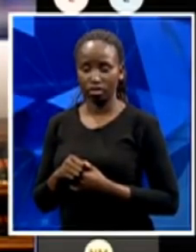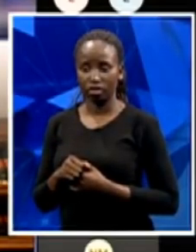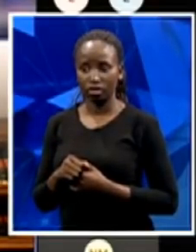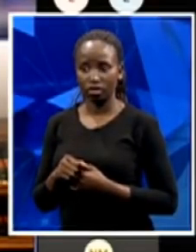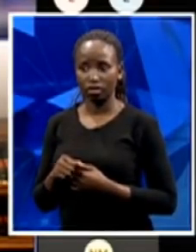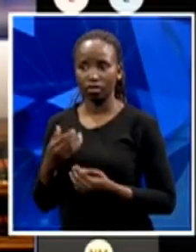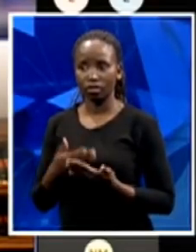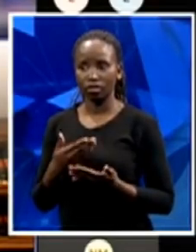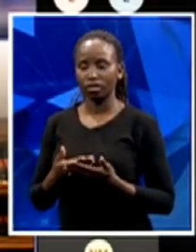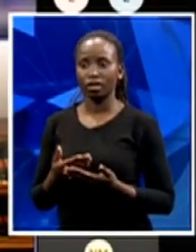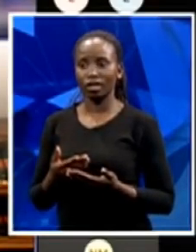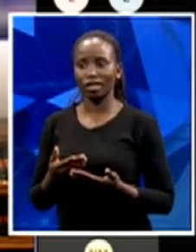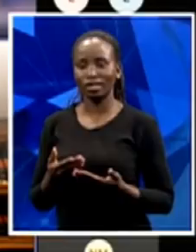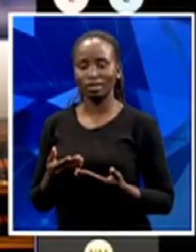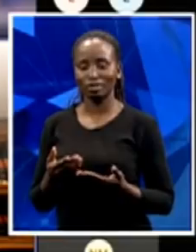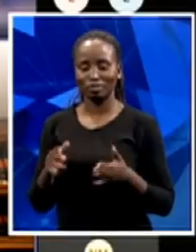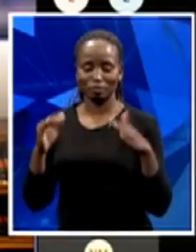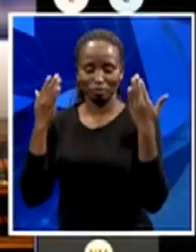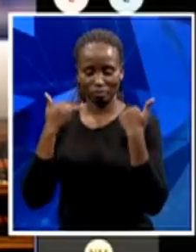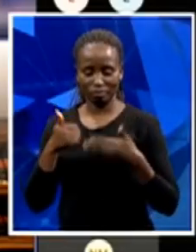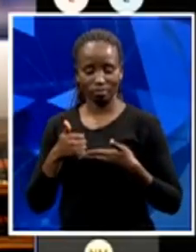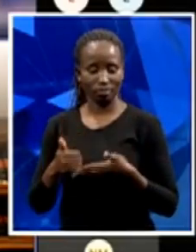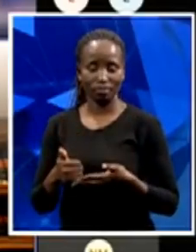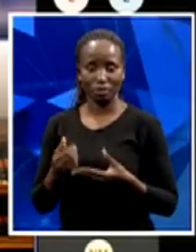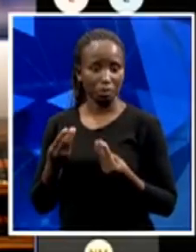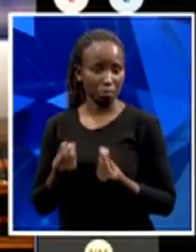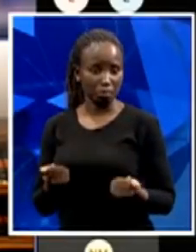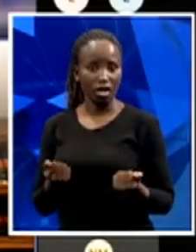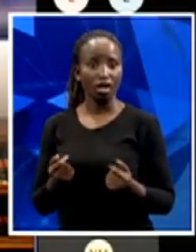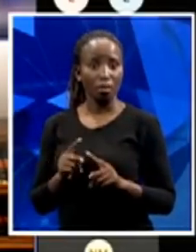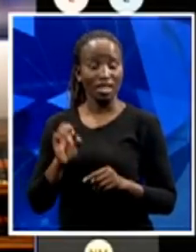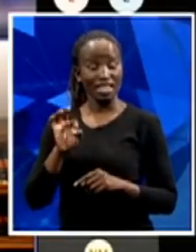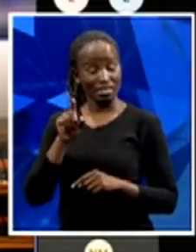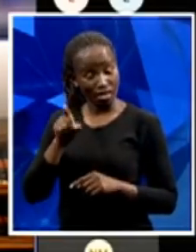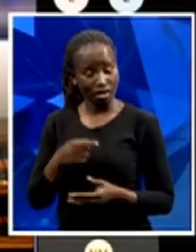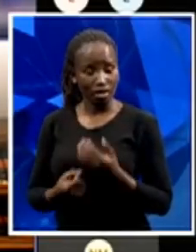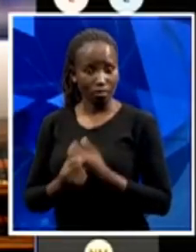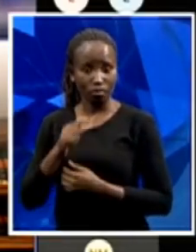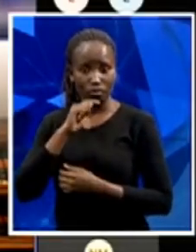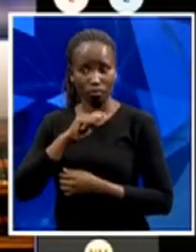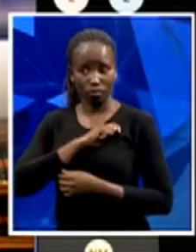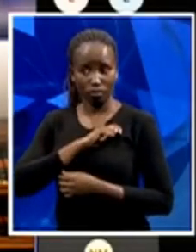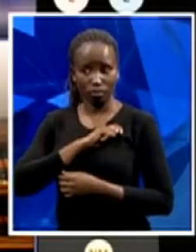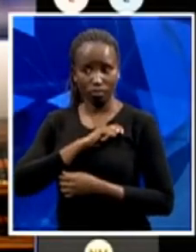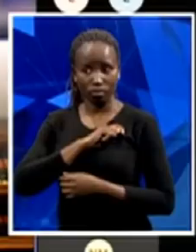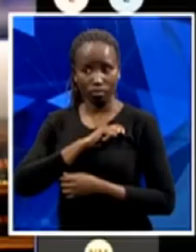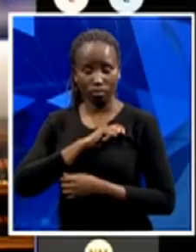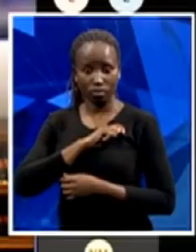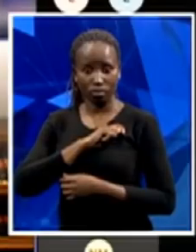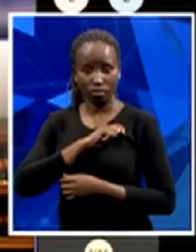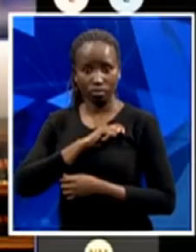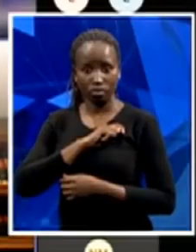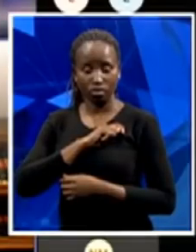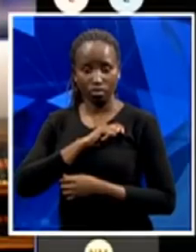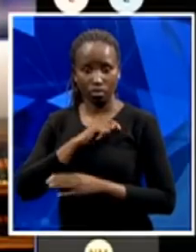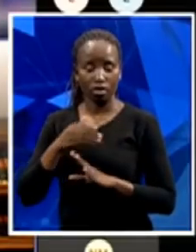every case. If that was indeed the case, then every unopposed application brought before our courts should be granted. And